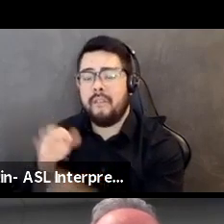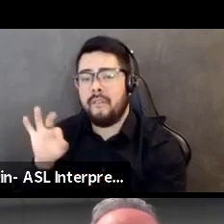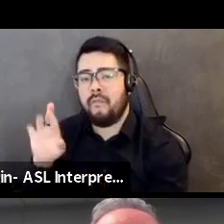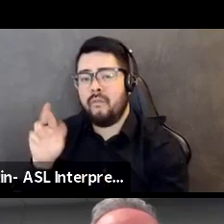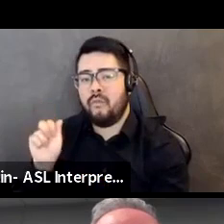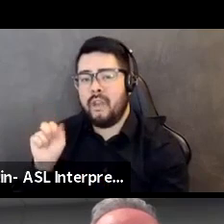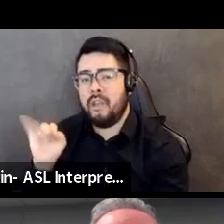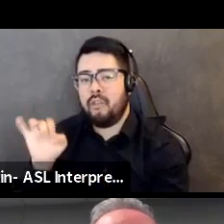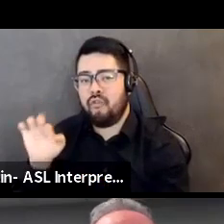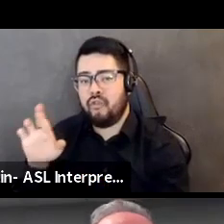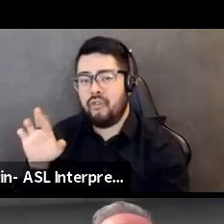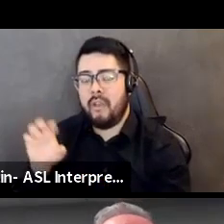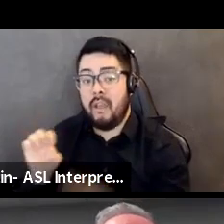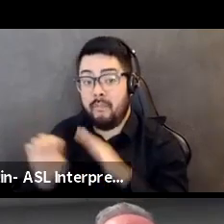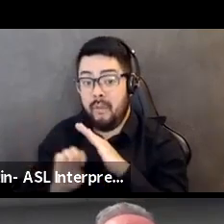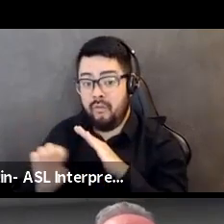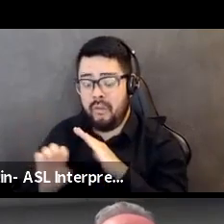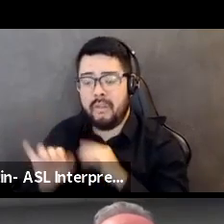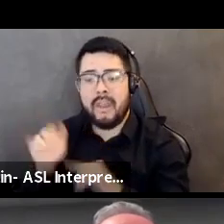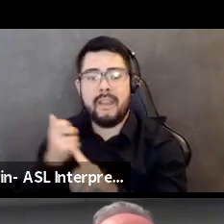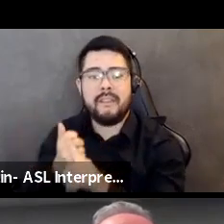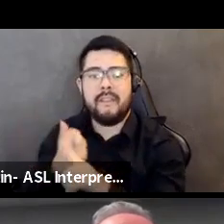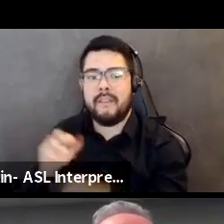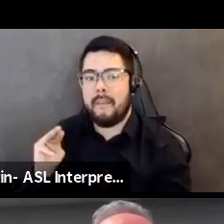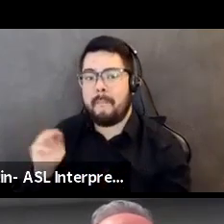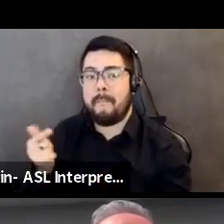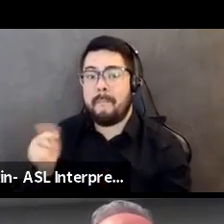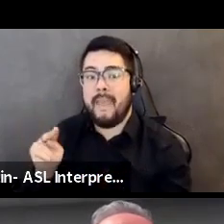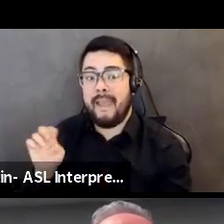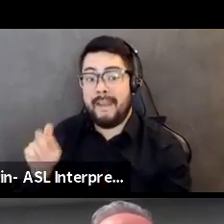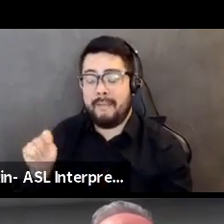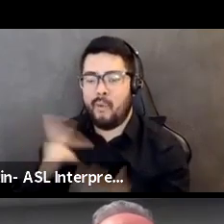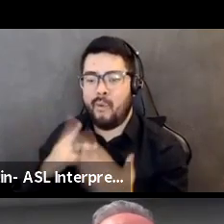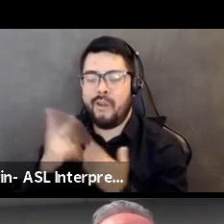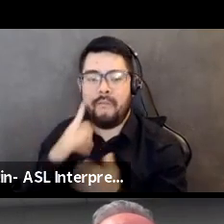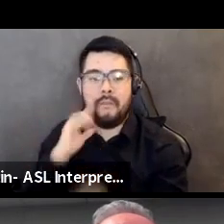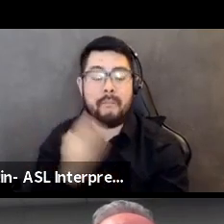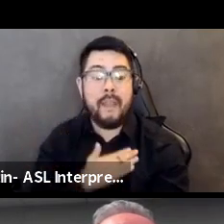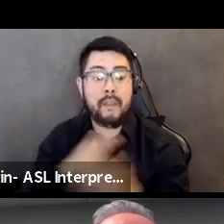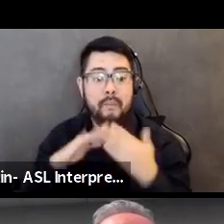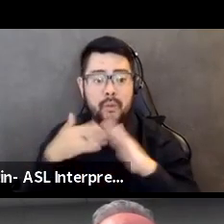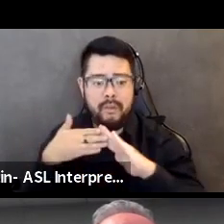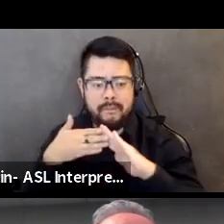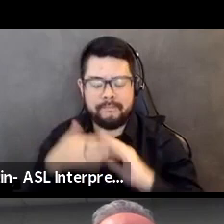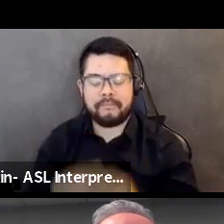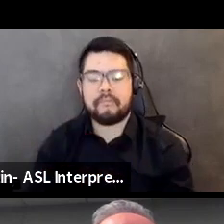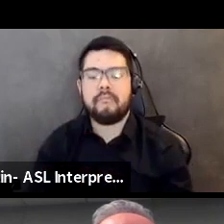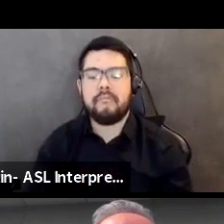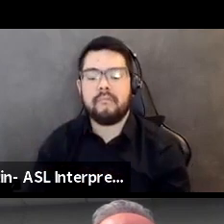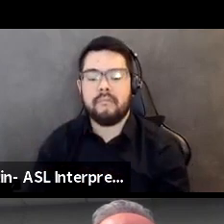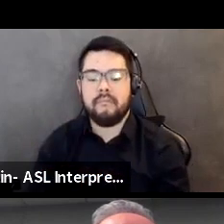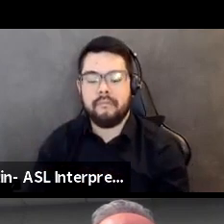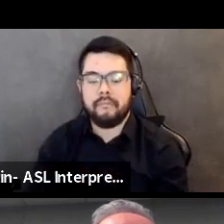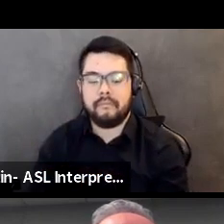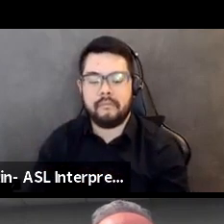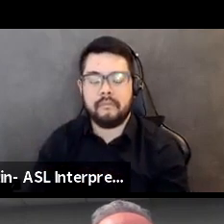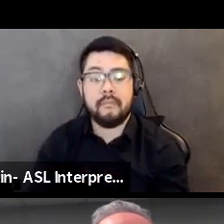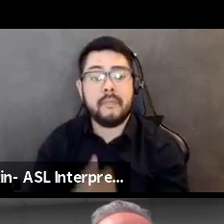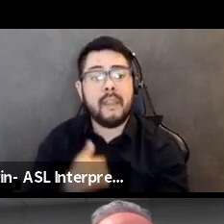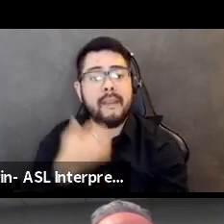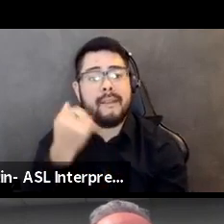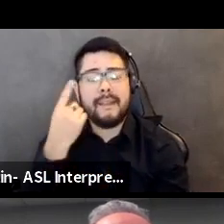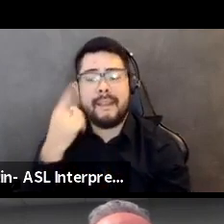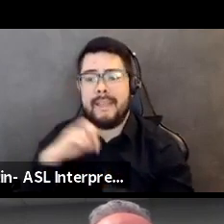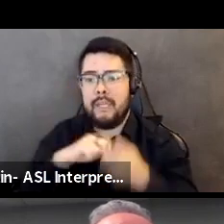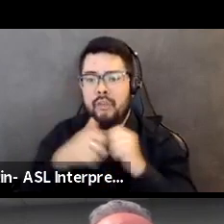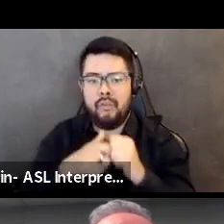frazier elementary which is a magnet program in my community and and i know that there are issues in